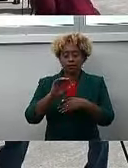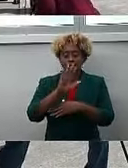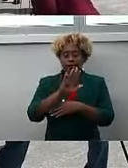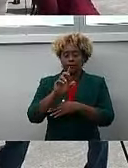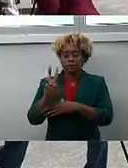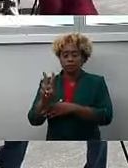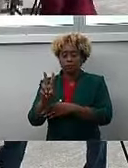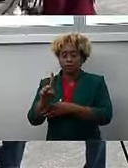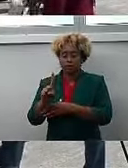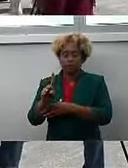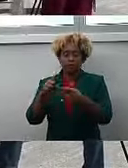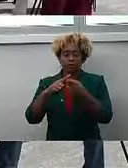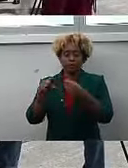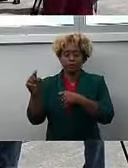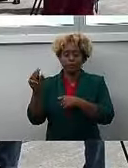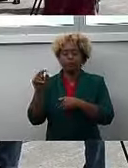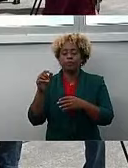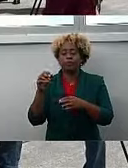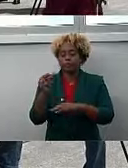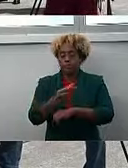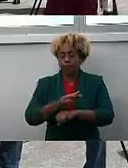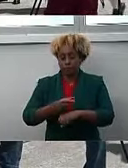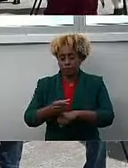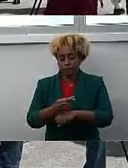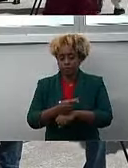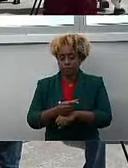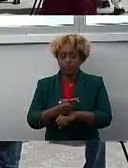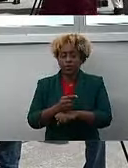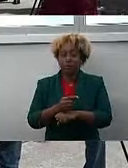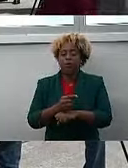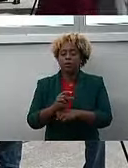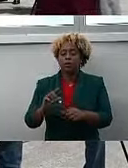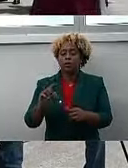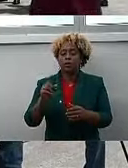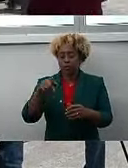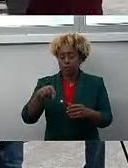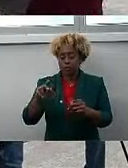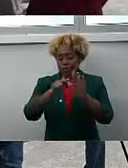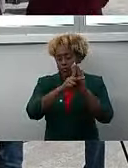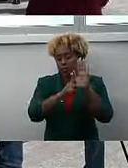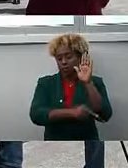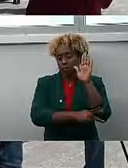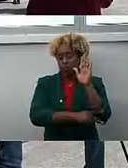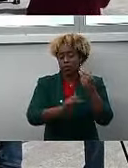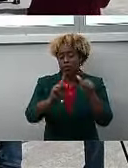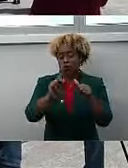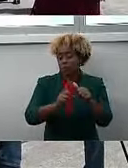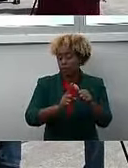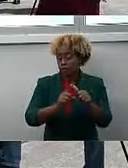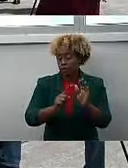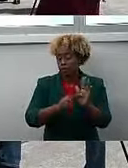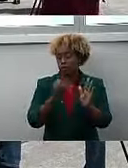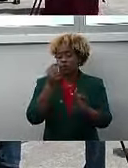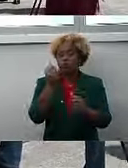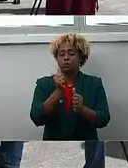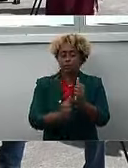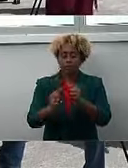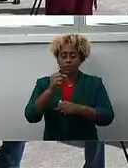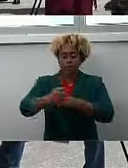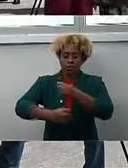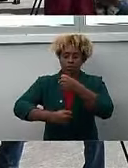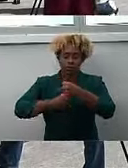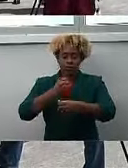Grenada that there shall be a session of Parliament once at least in every year, so that a period